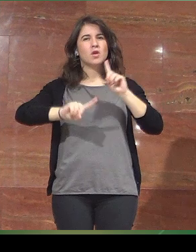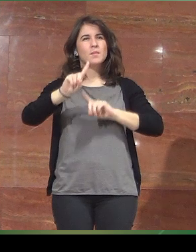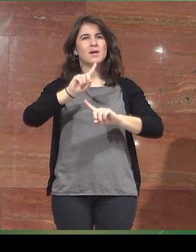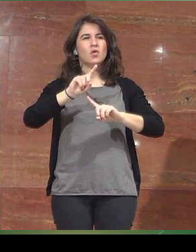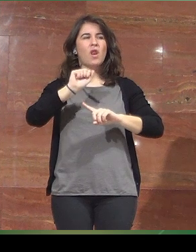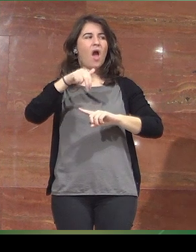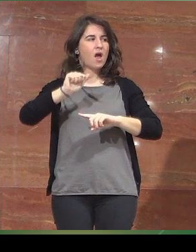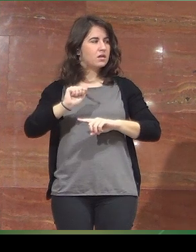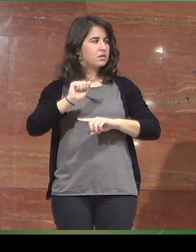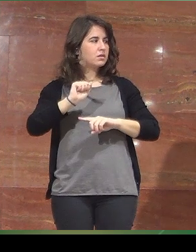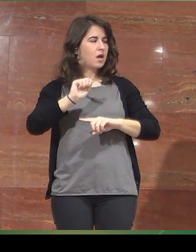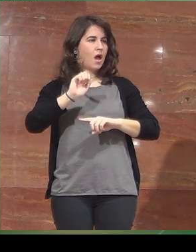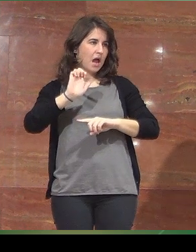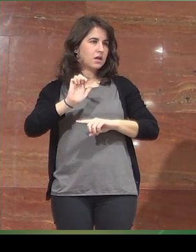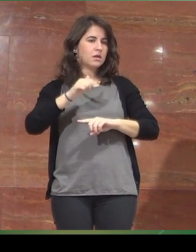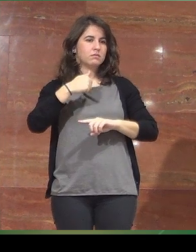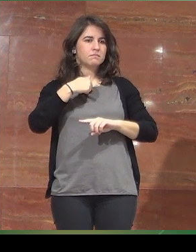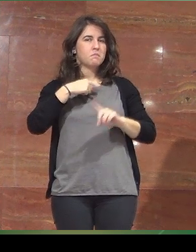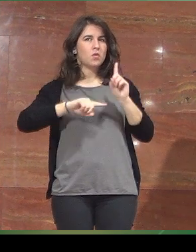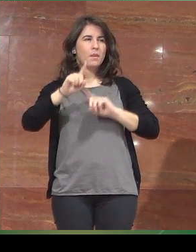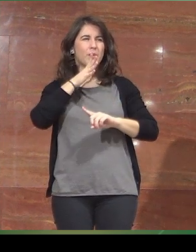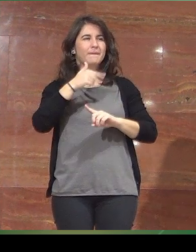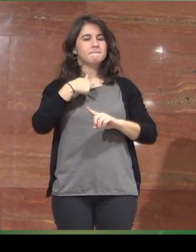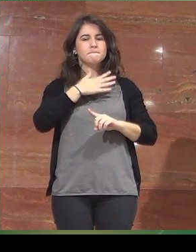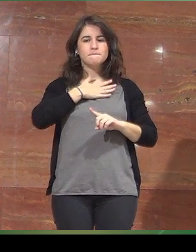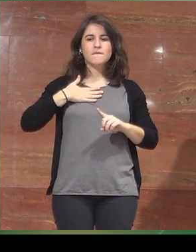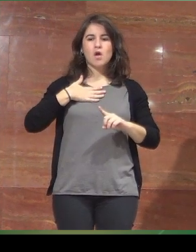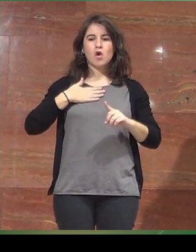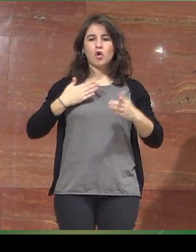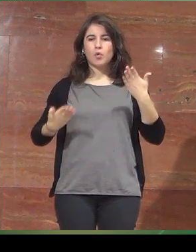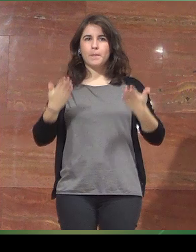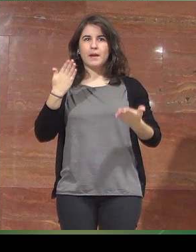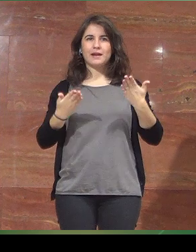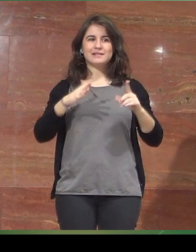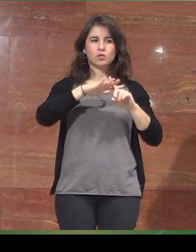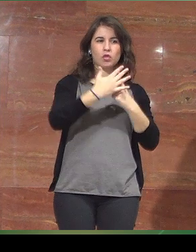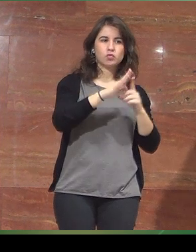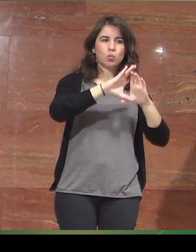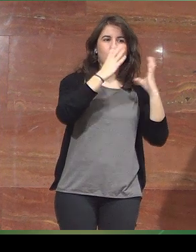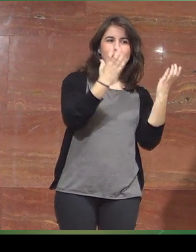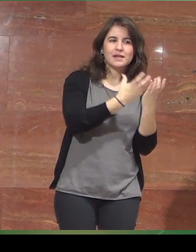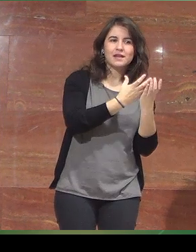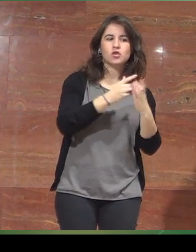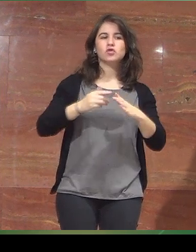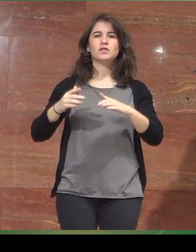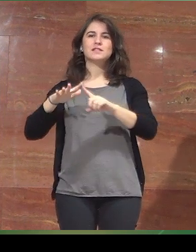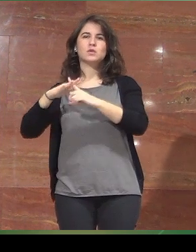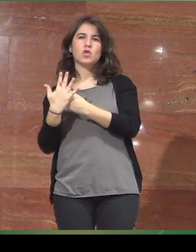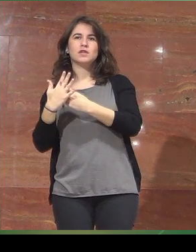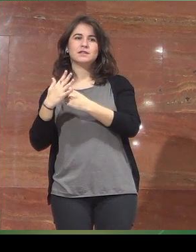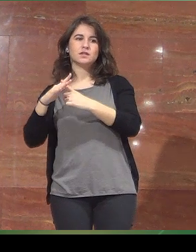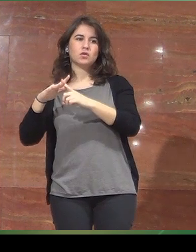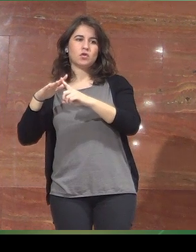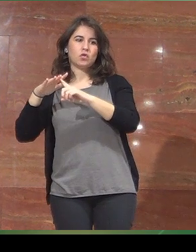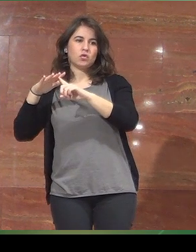compare universal situation and contextual situation. And from time to time, a context make you have